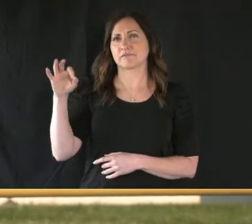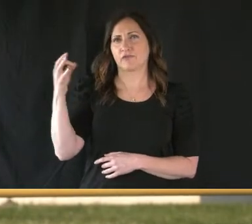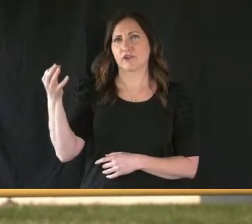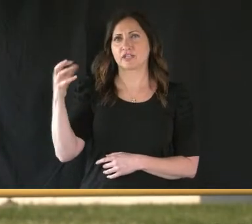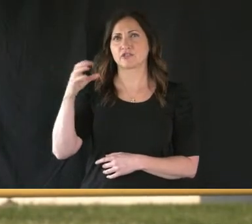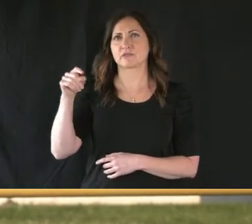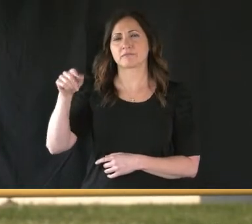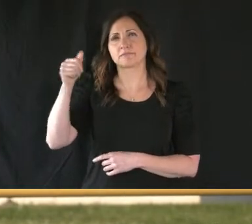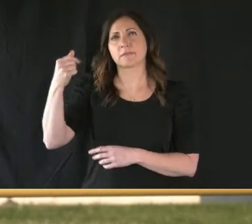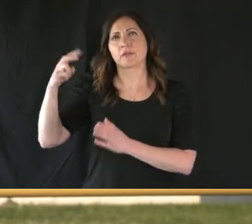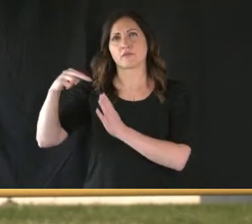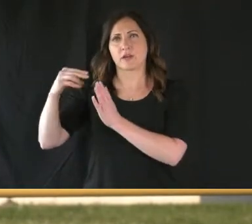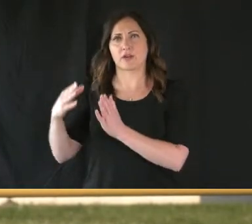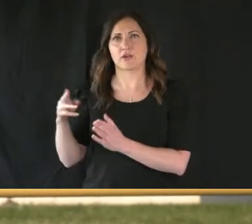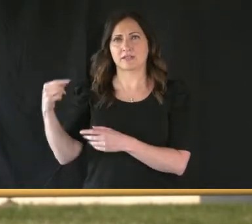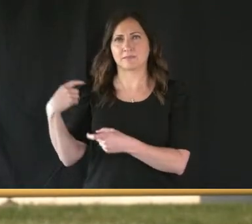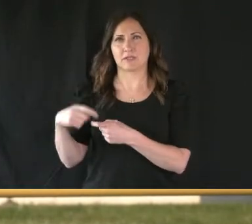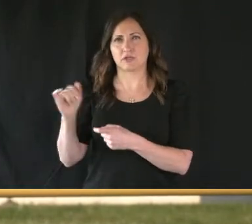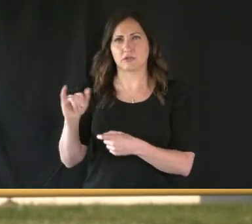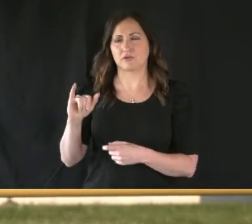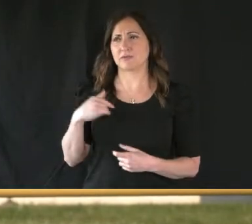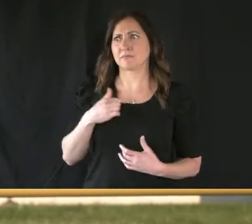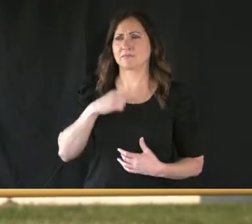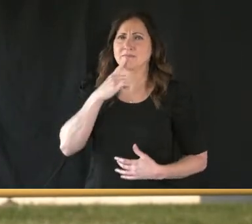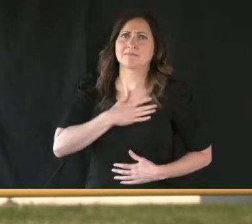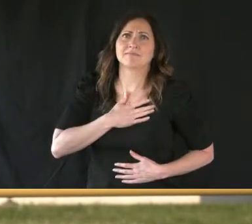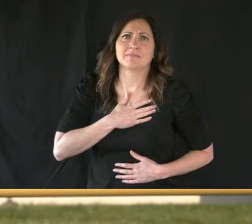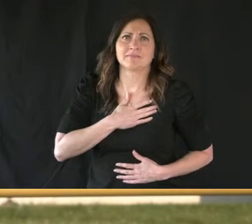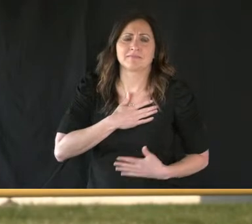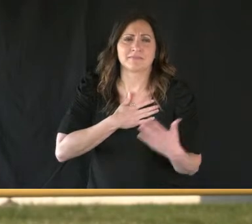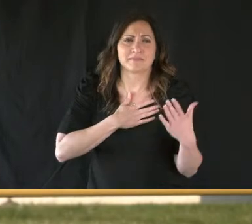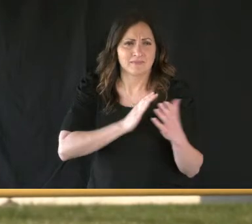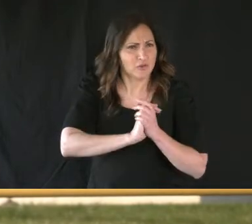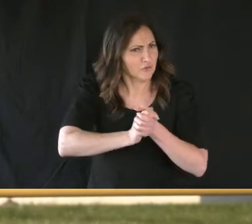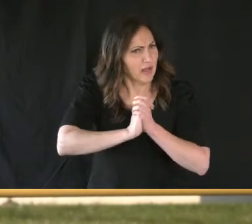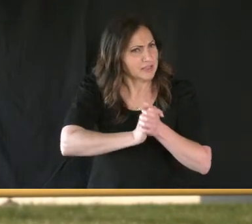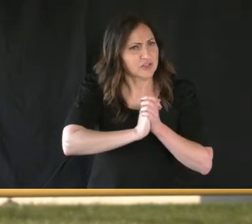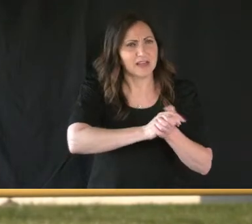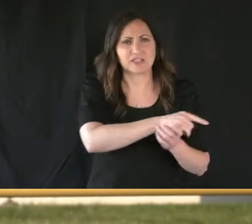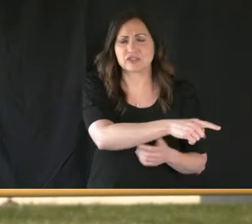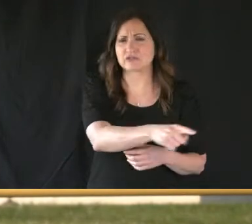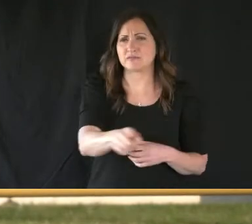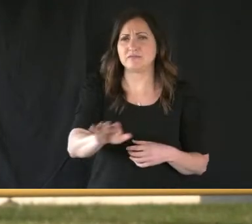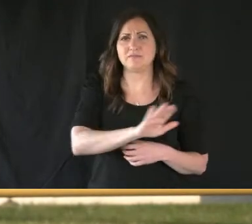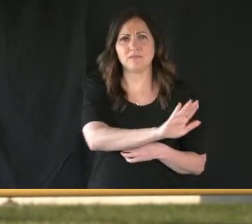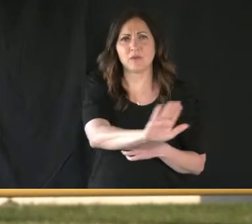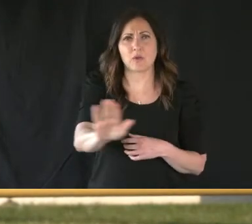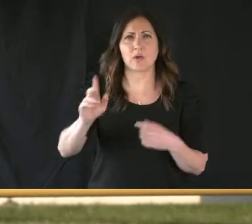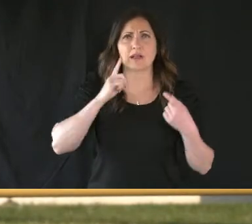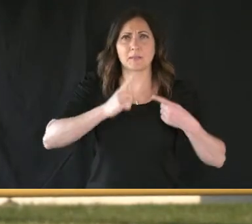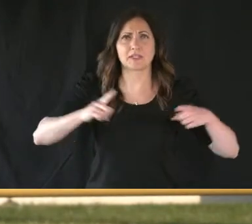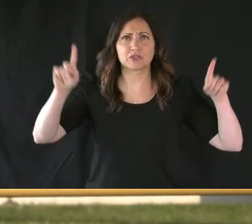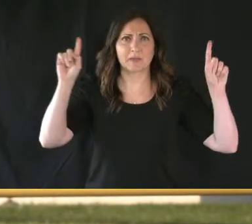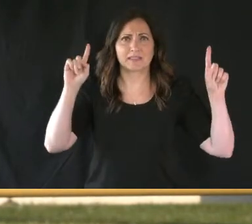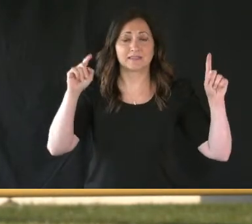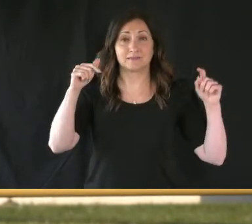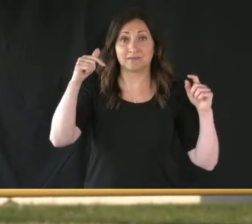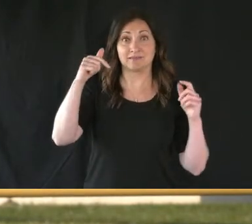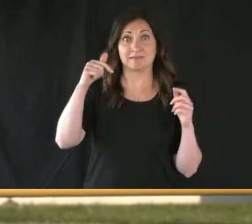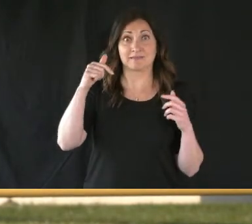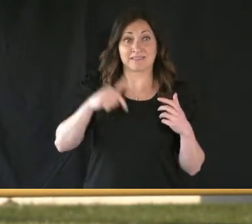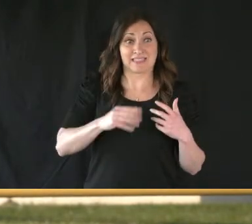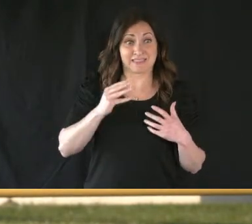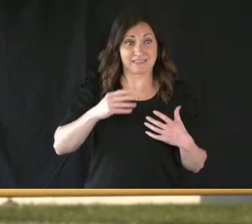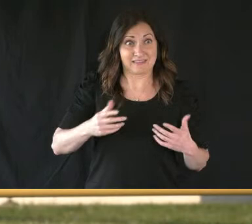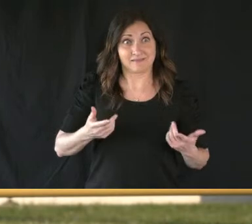Well, candidates, my heartfelt congratulations on your accomplishments. Needless to say, this has been a rather interesting journey.